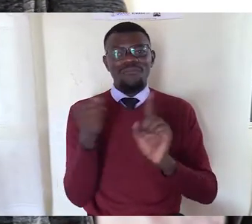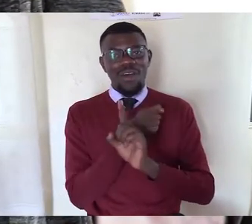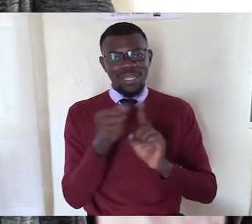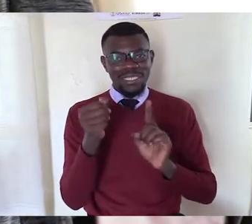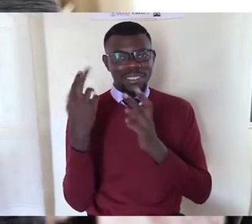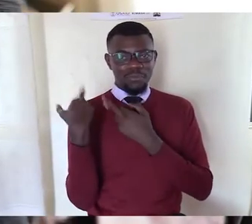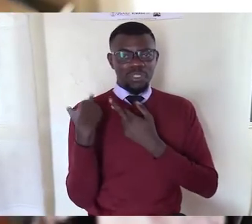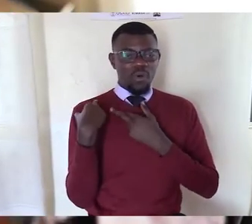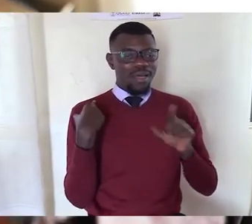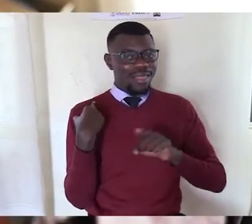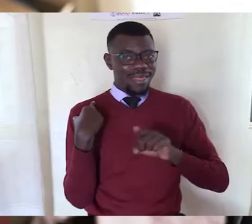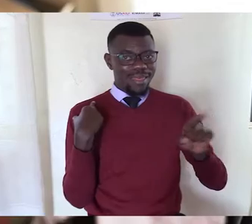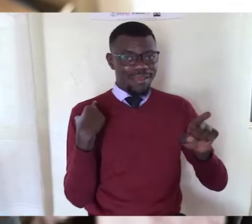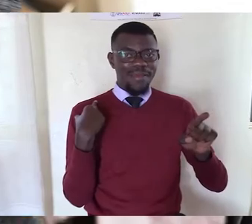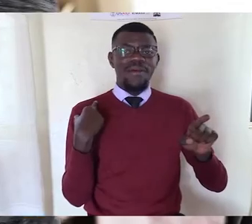are also